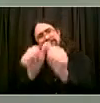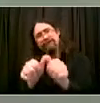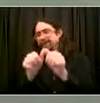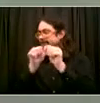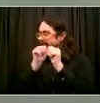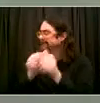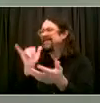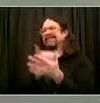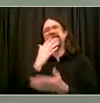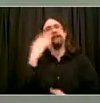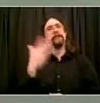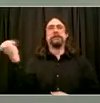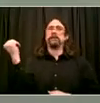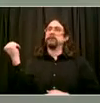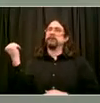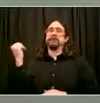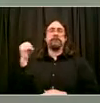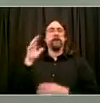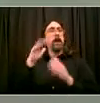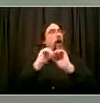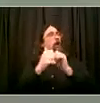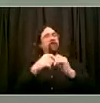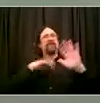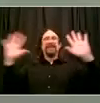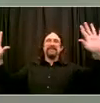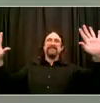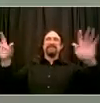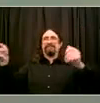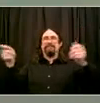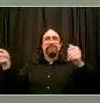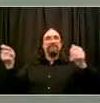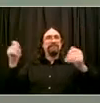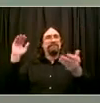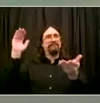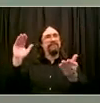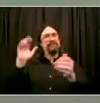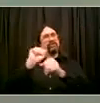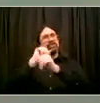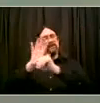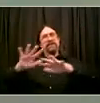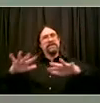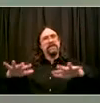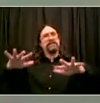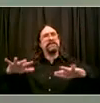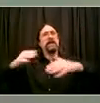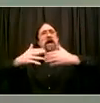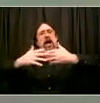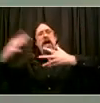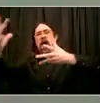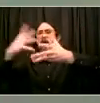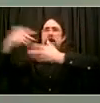absolutely important to keep pushing on the vaccinations, and I think Dr. Chokshi will now talk a little bit about how we're monitoring for this in the city.